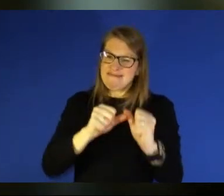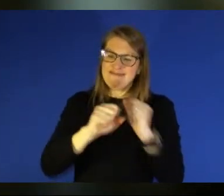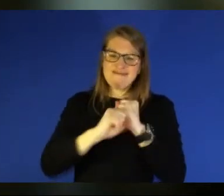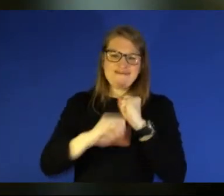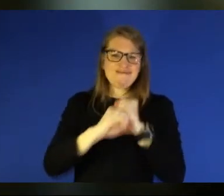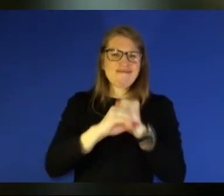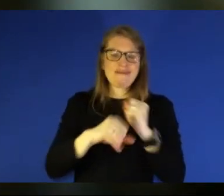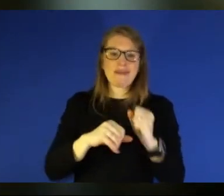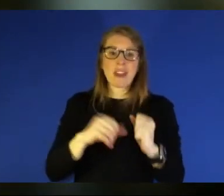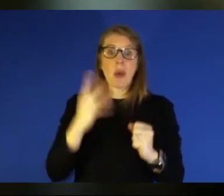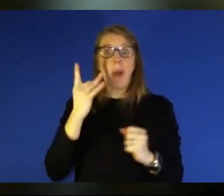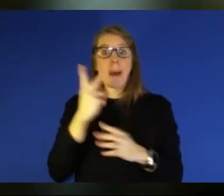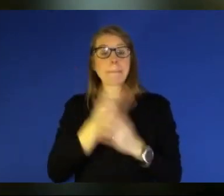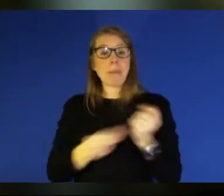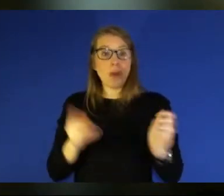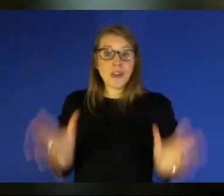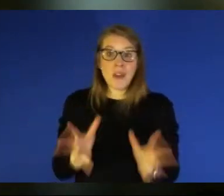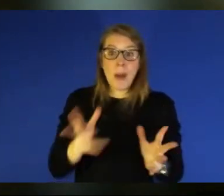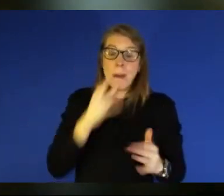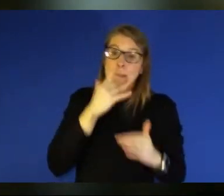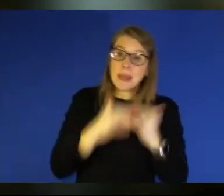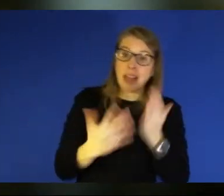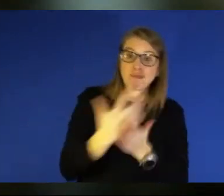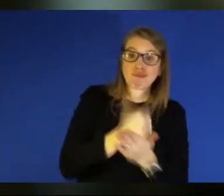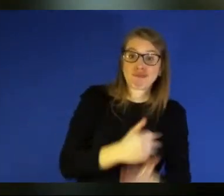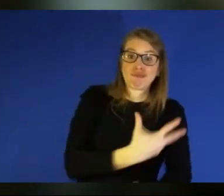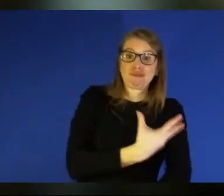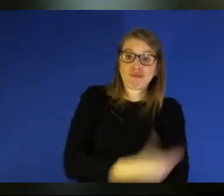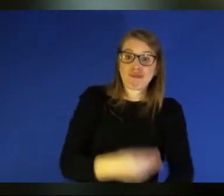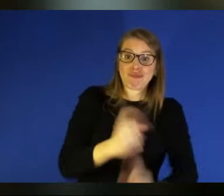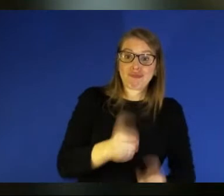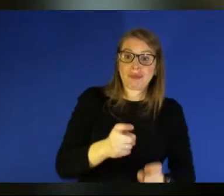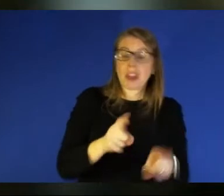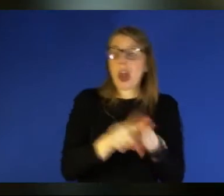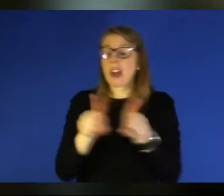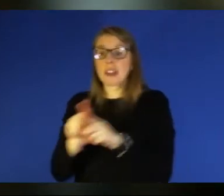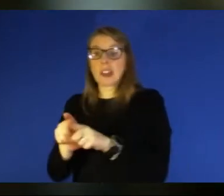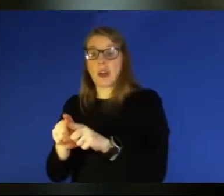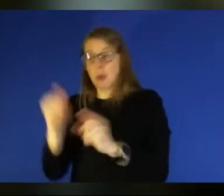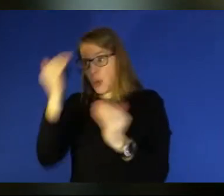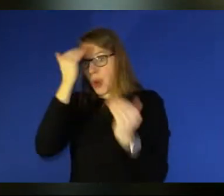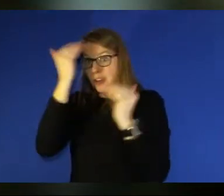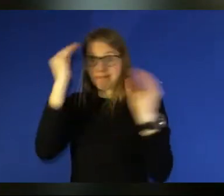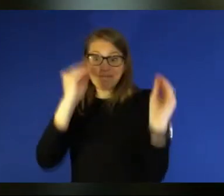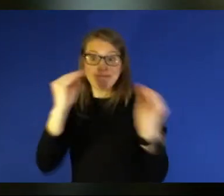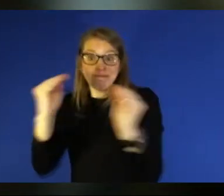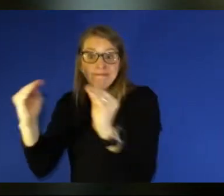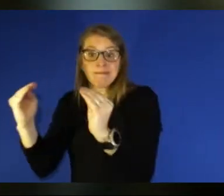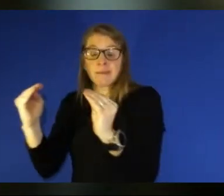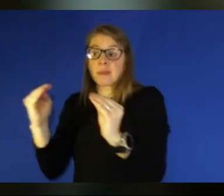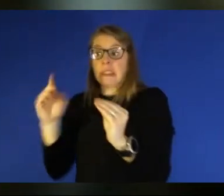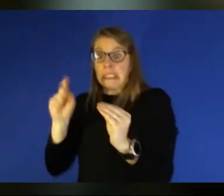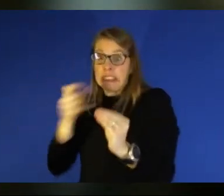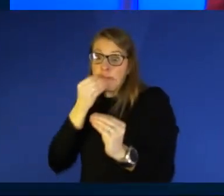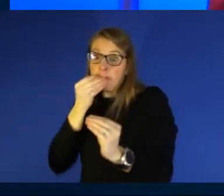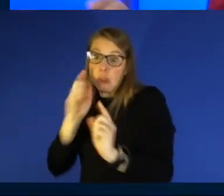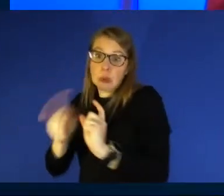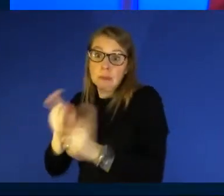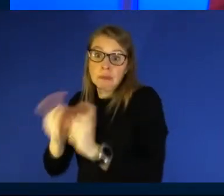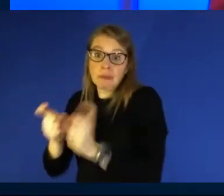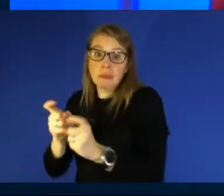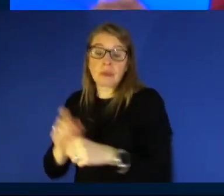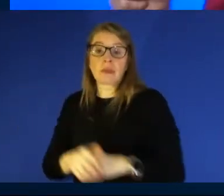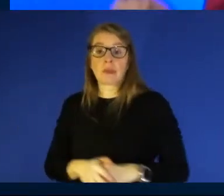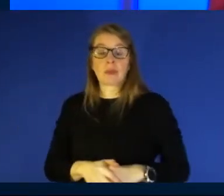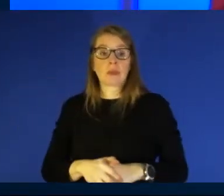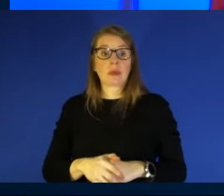and both encourage blood donations, but also raise awareness about food insecurity and the need for food donations as well. How do people sign